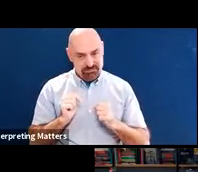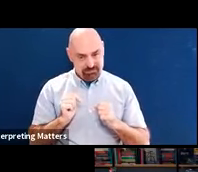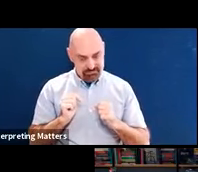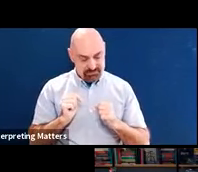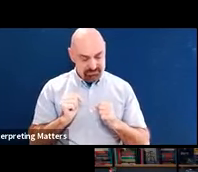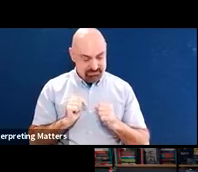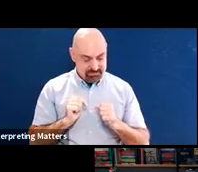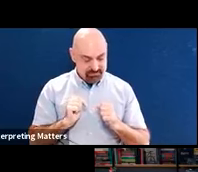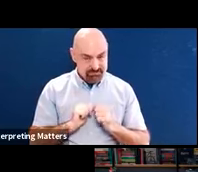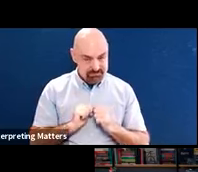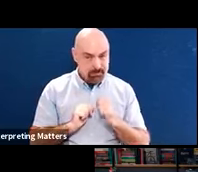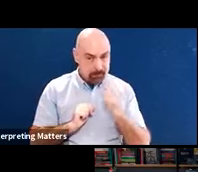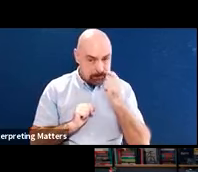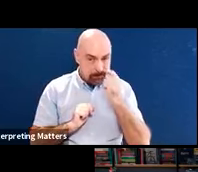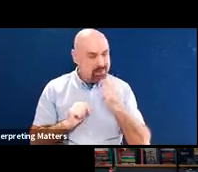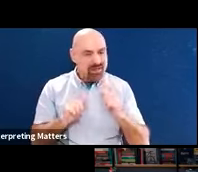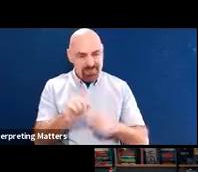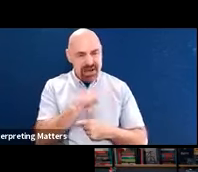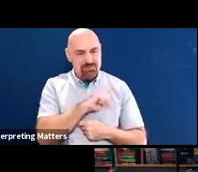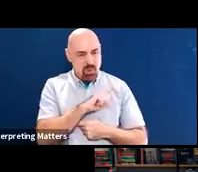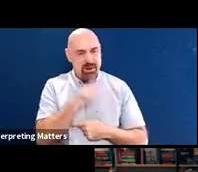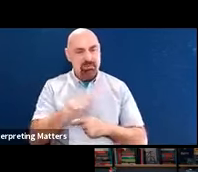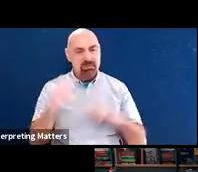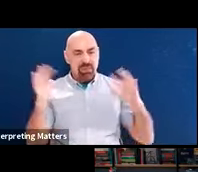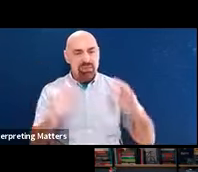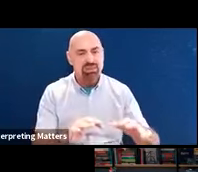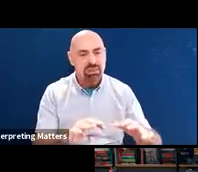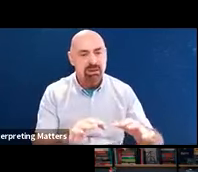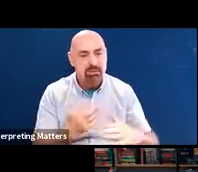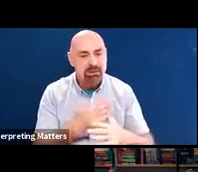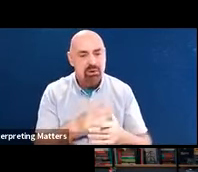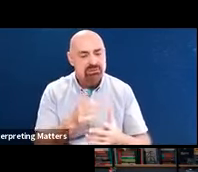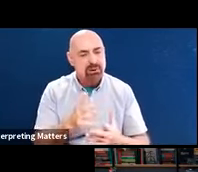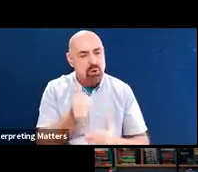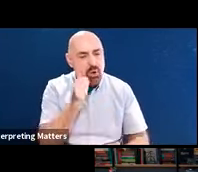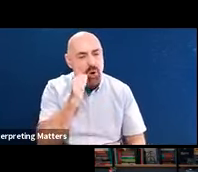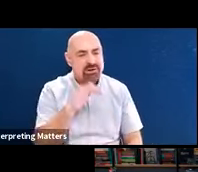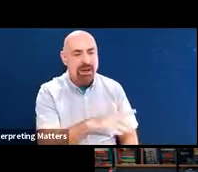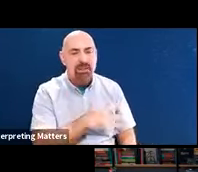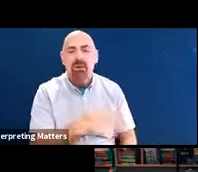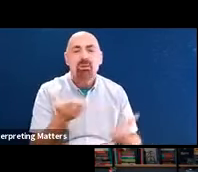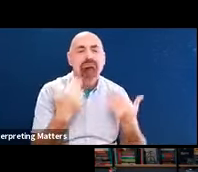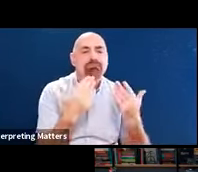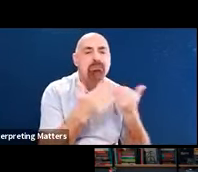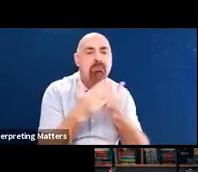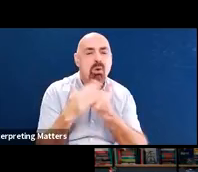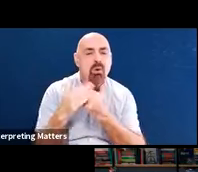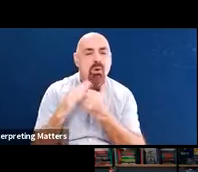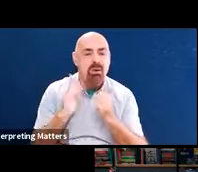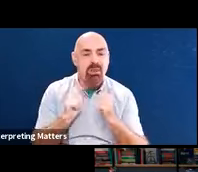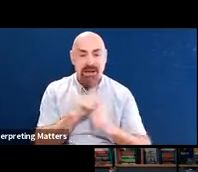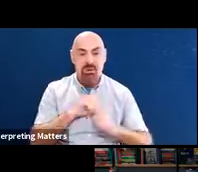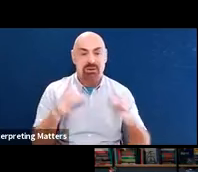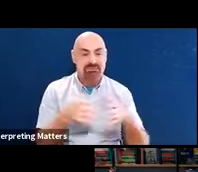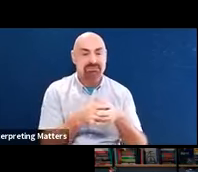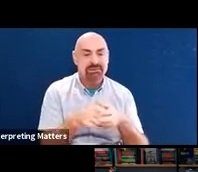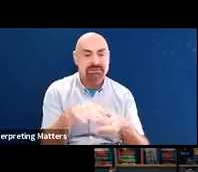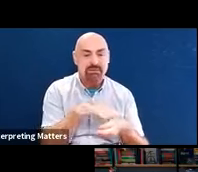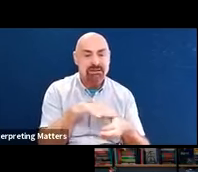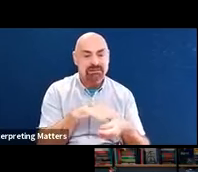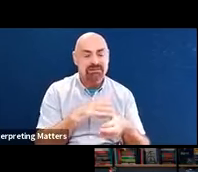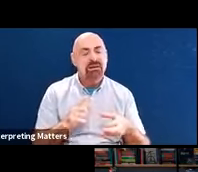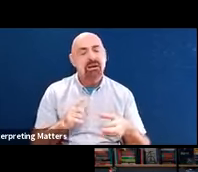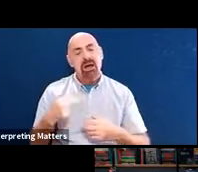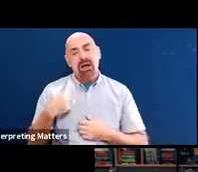these sort of people clustered around the act of disruptive innovation are pulled together in space. And actually we're doing